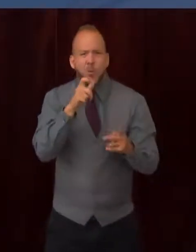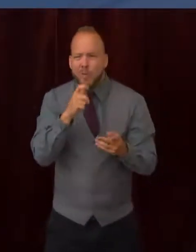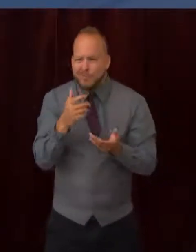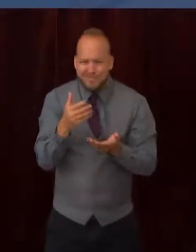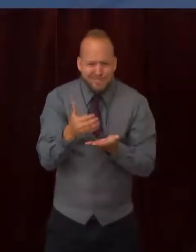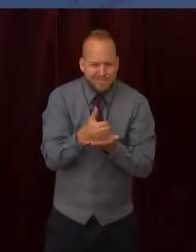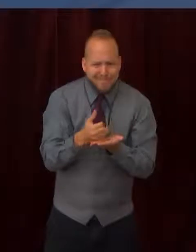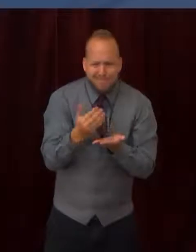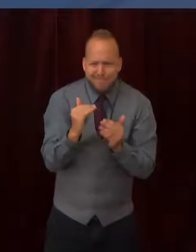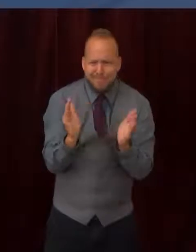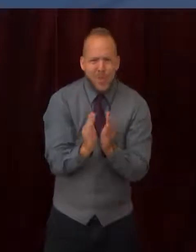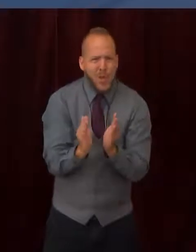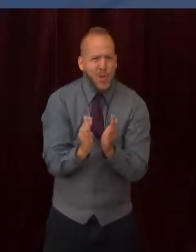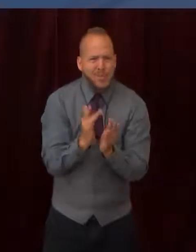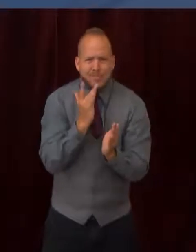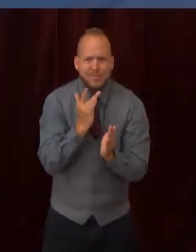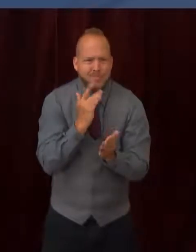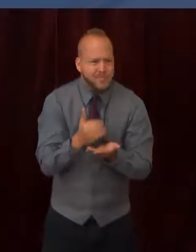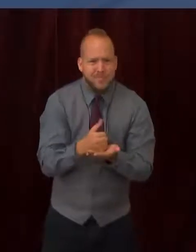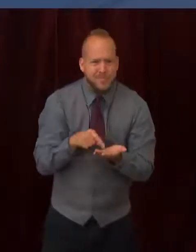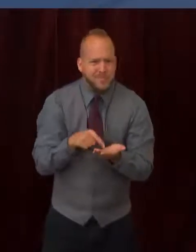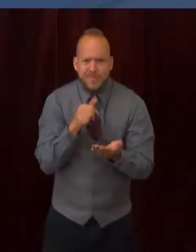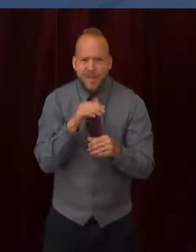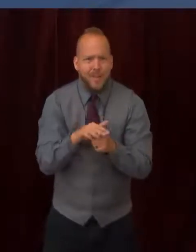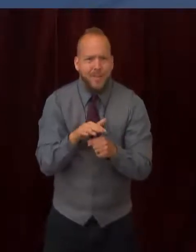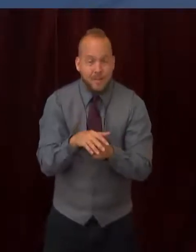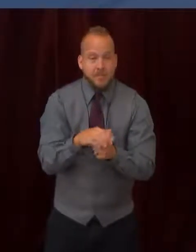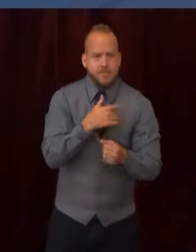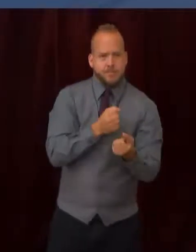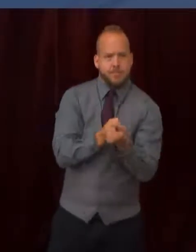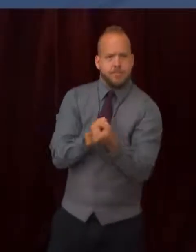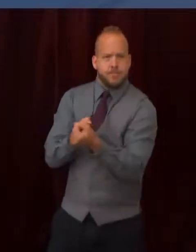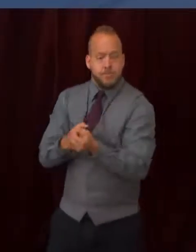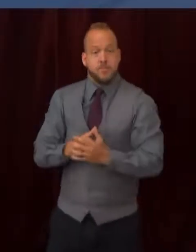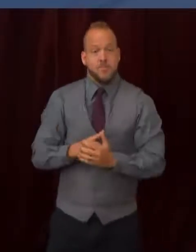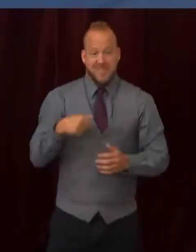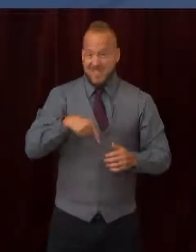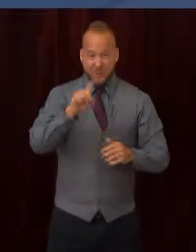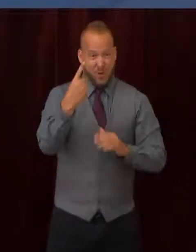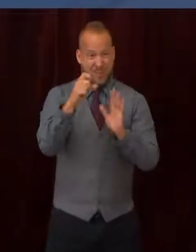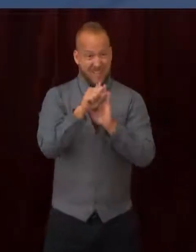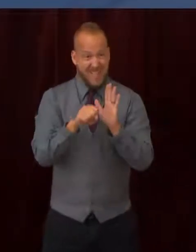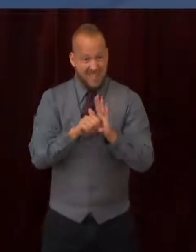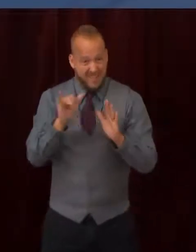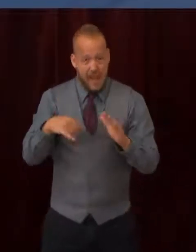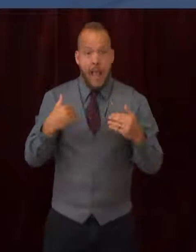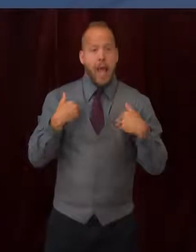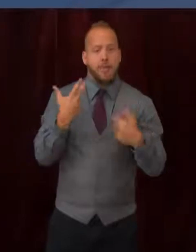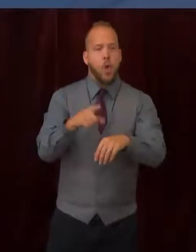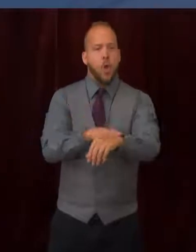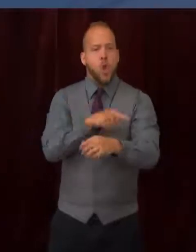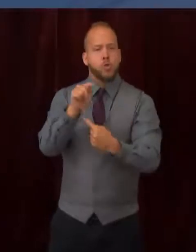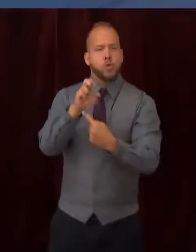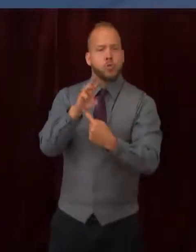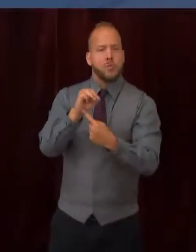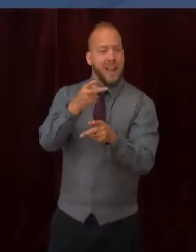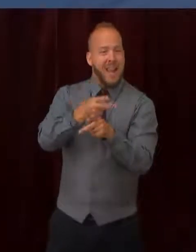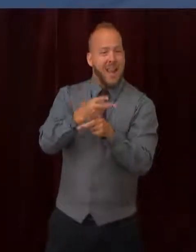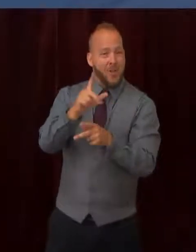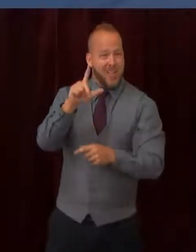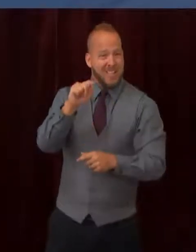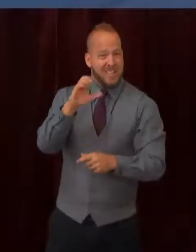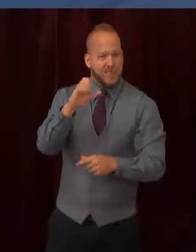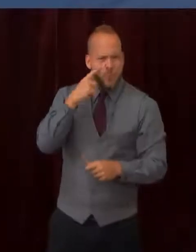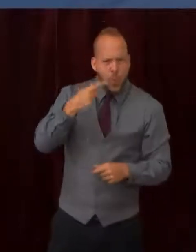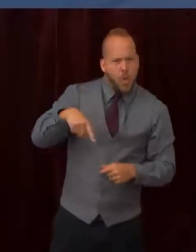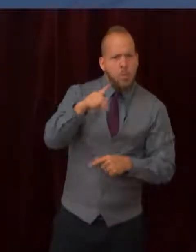got the first state to have a long-term care health program for people so they can age in dignity. We have raised the minimum wage as